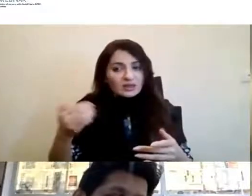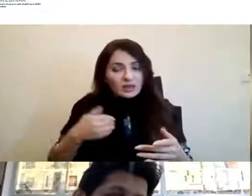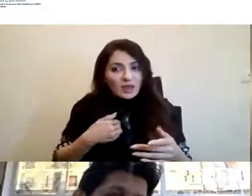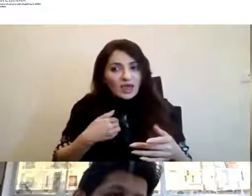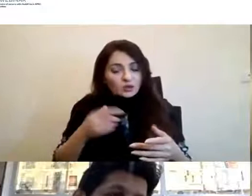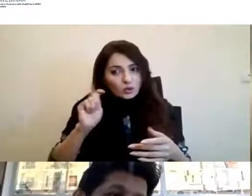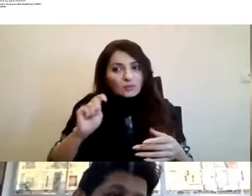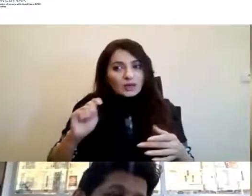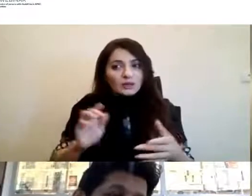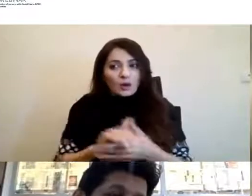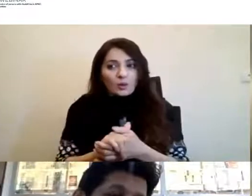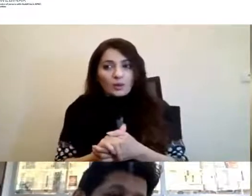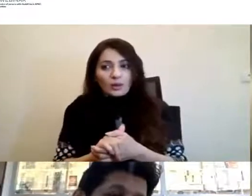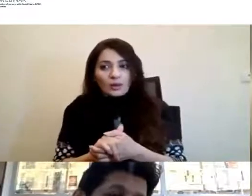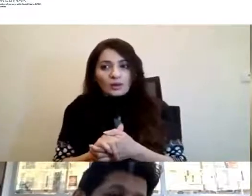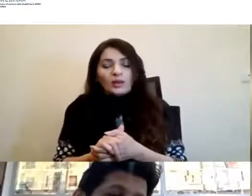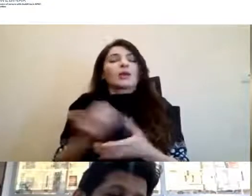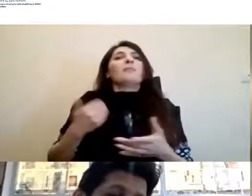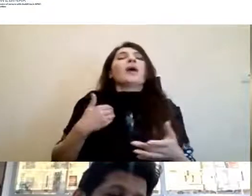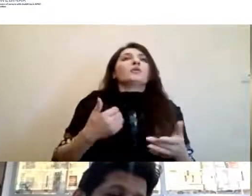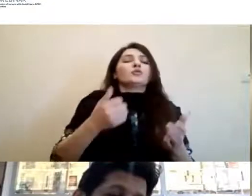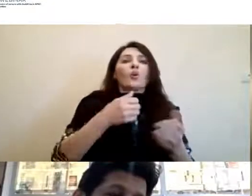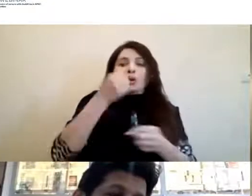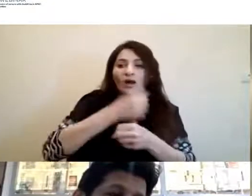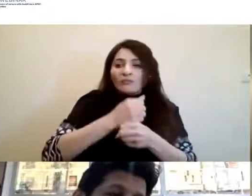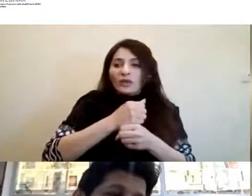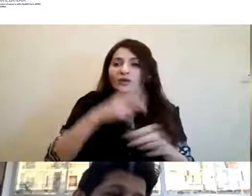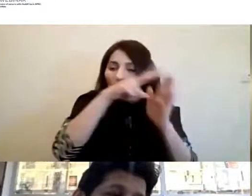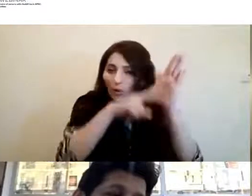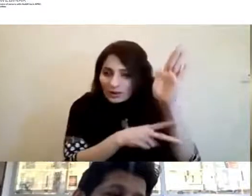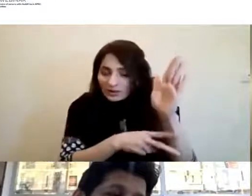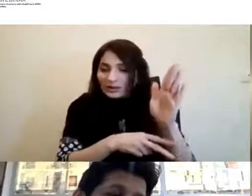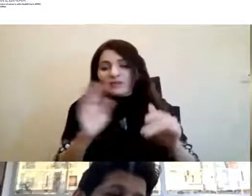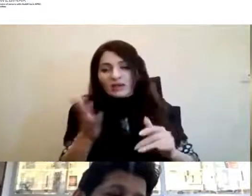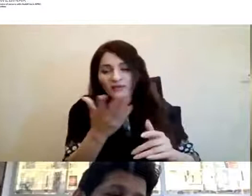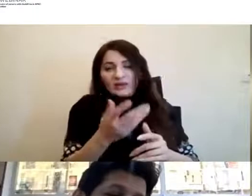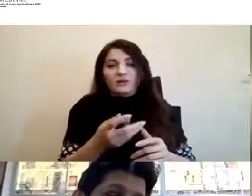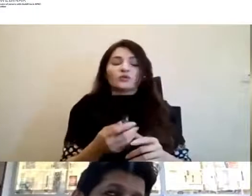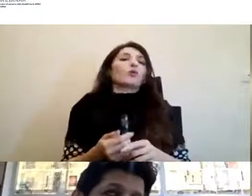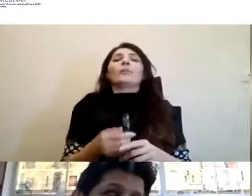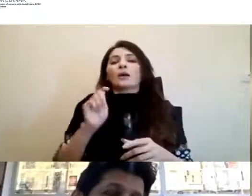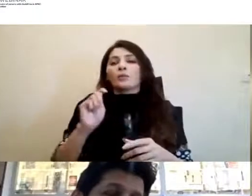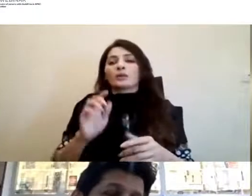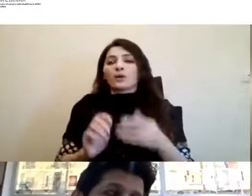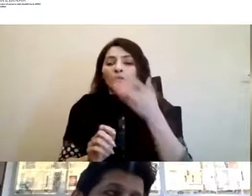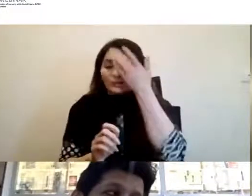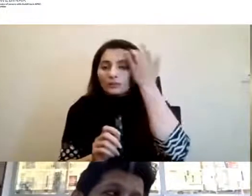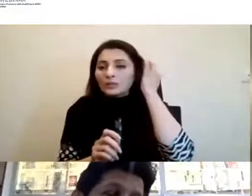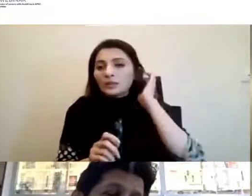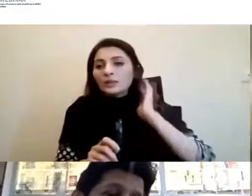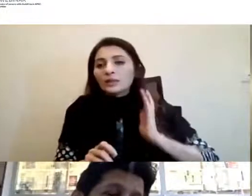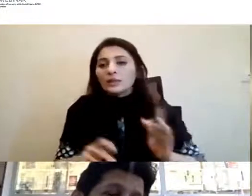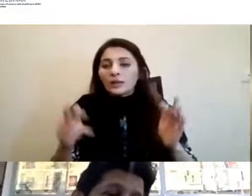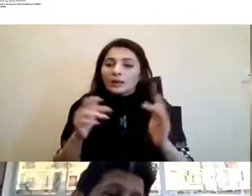am driving the government policies and activities inclusive for people with disabilities. Digital